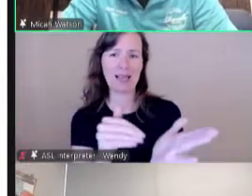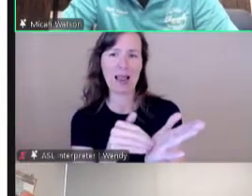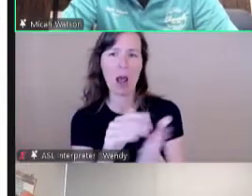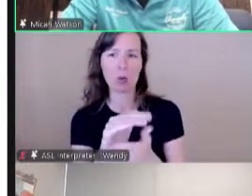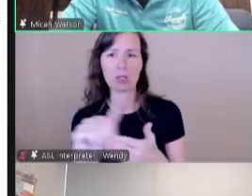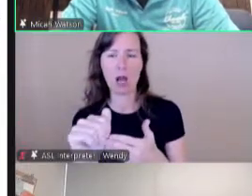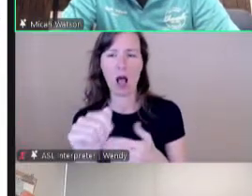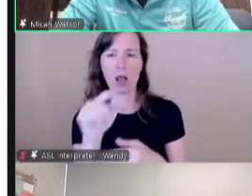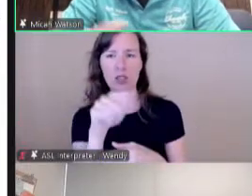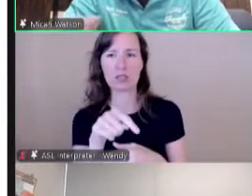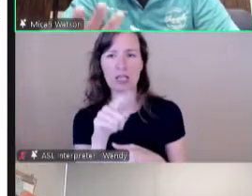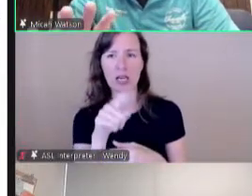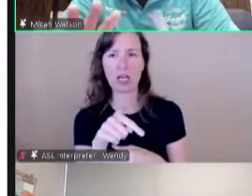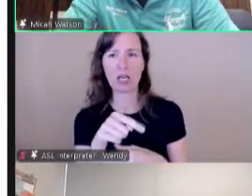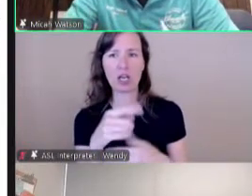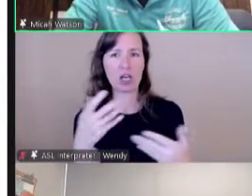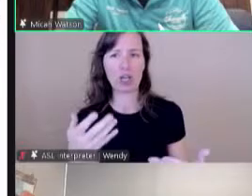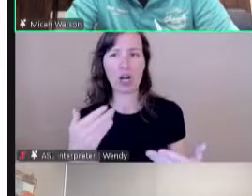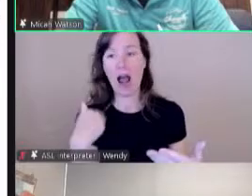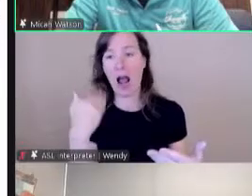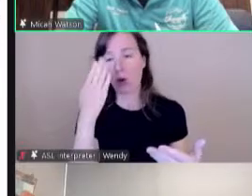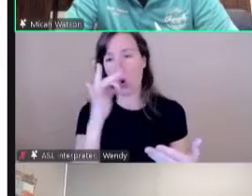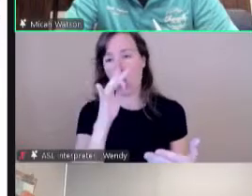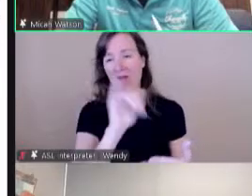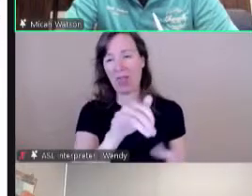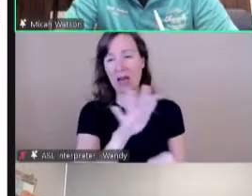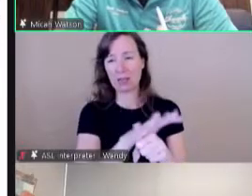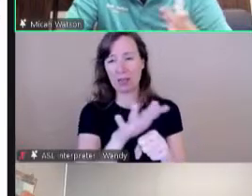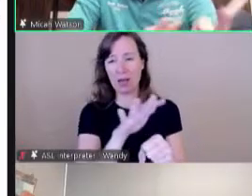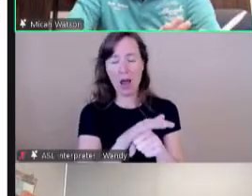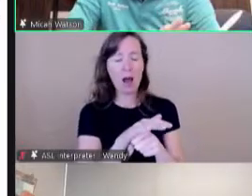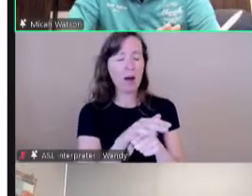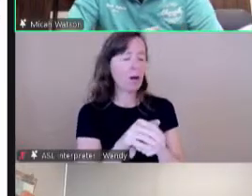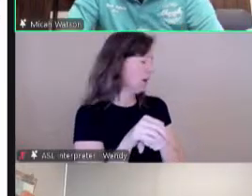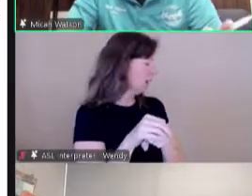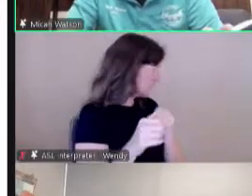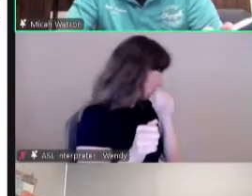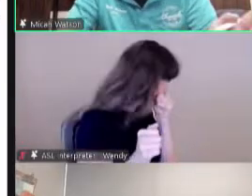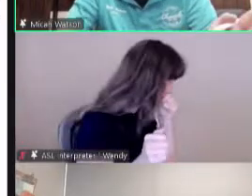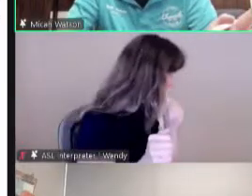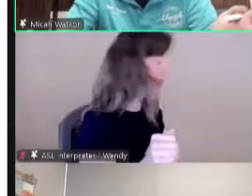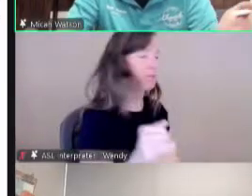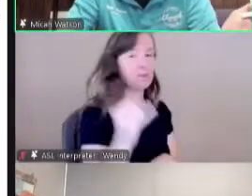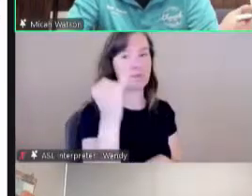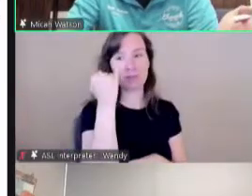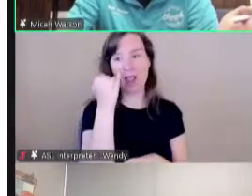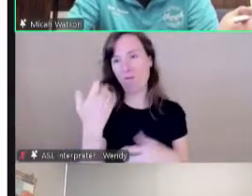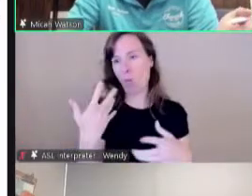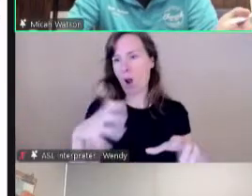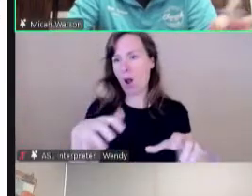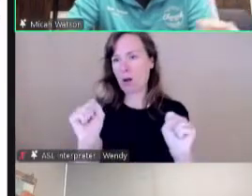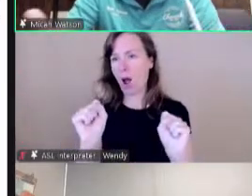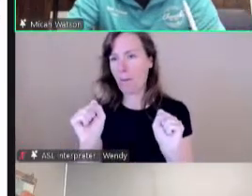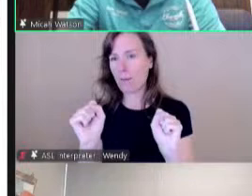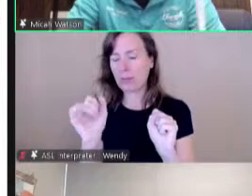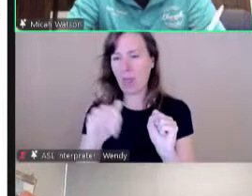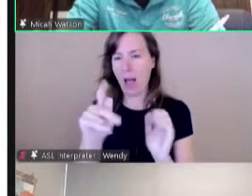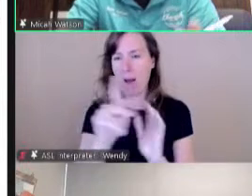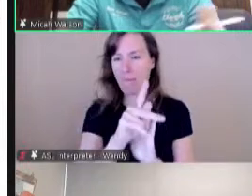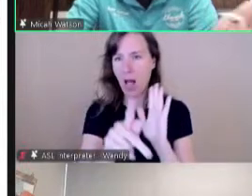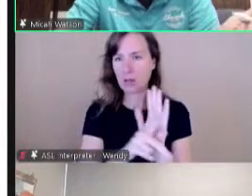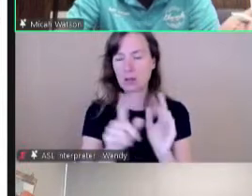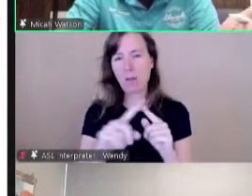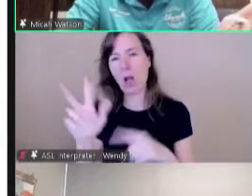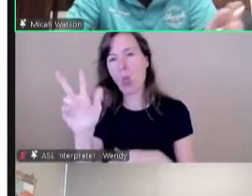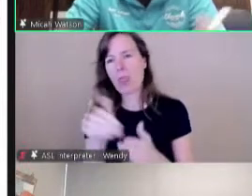are, now I don't know if that's enough if we were to adopt a policy, but I mean, there's 3,000, there's 10,000,